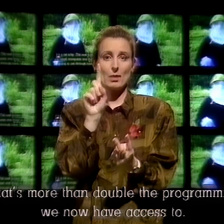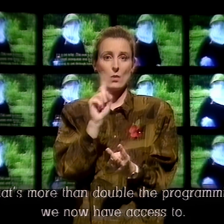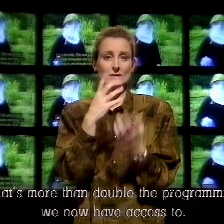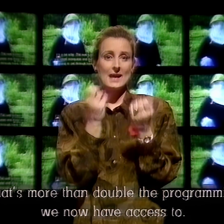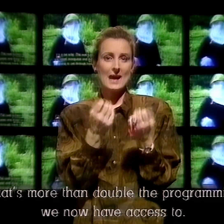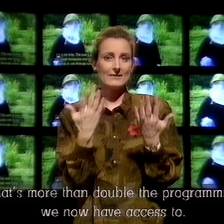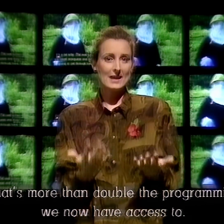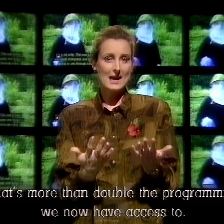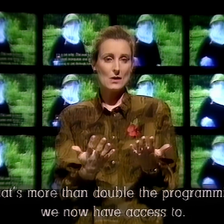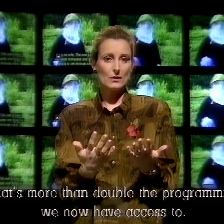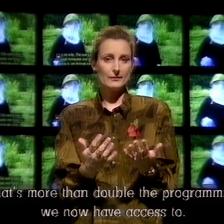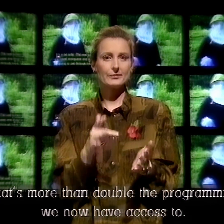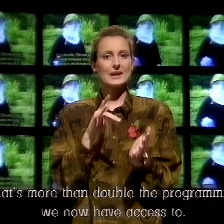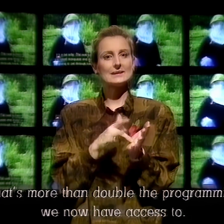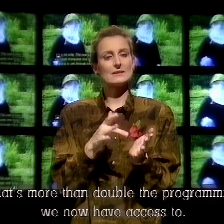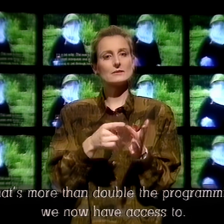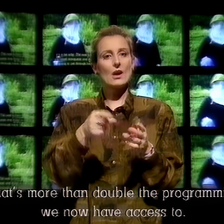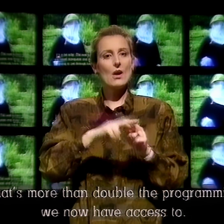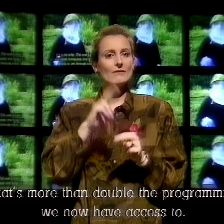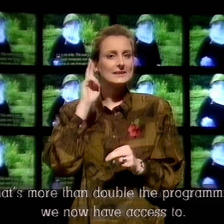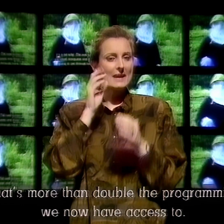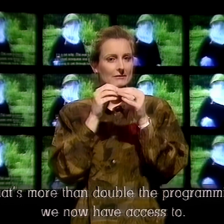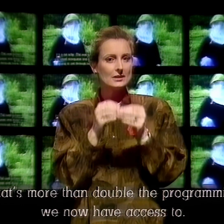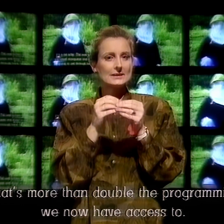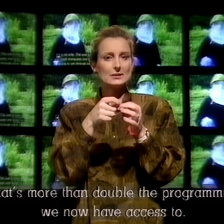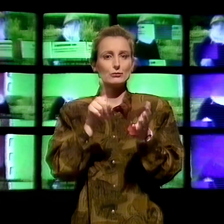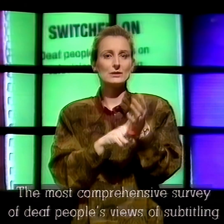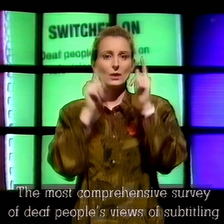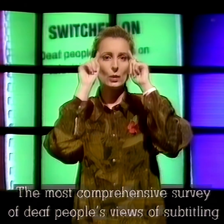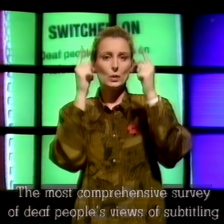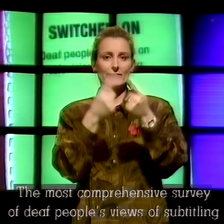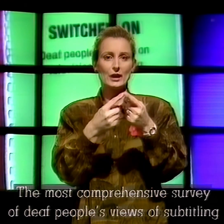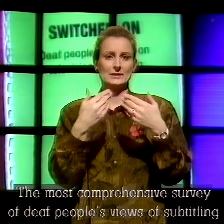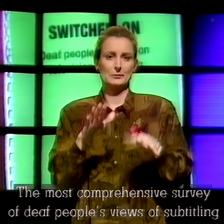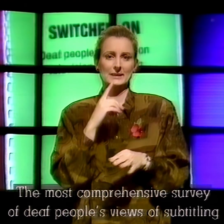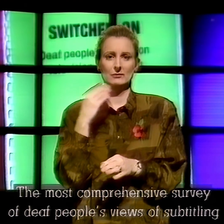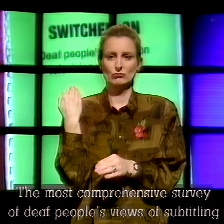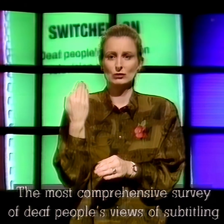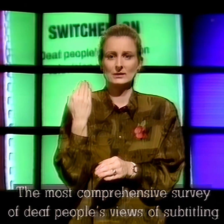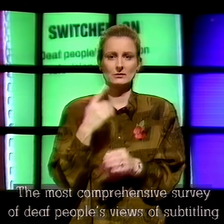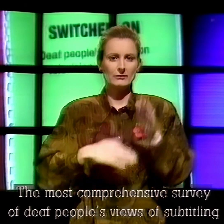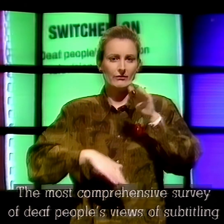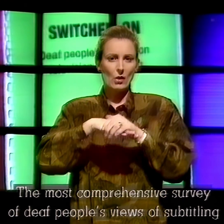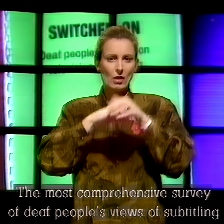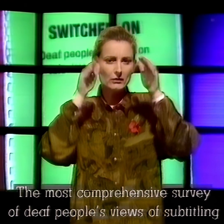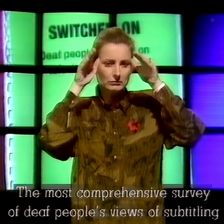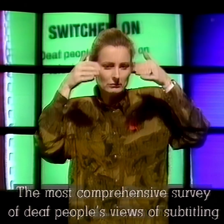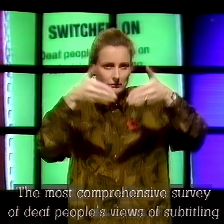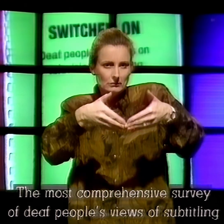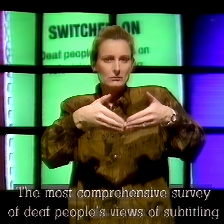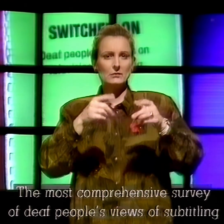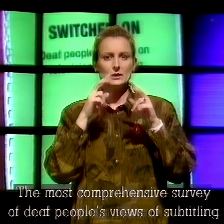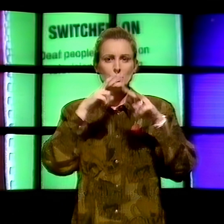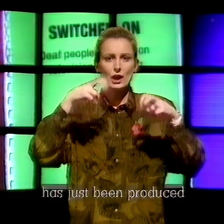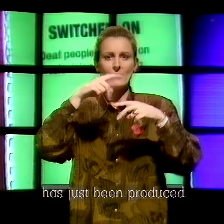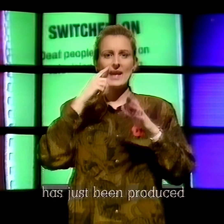double the programming we now have access to. The most comprehensive survey of deaf people's views of subtitling has